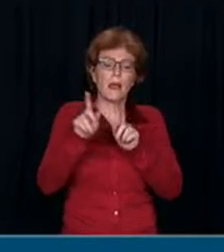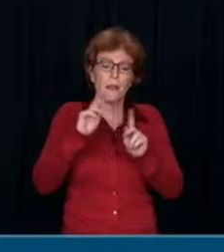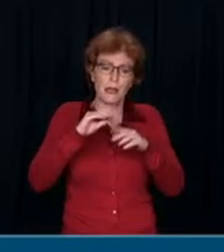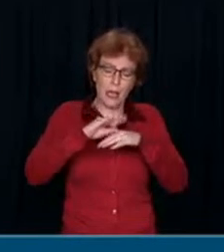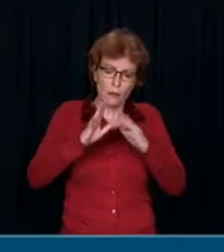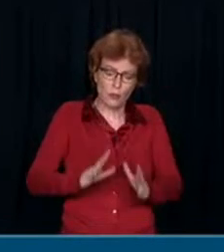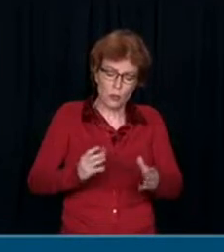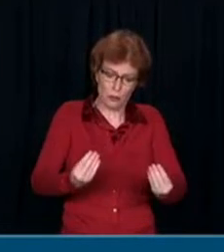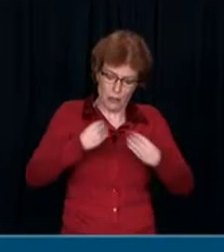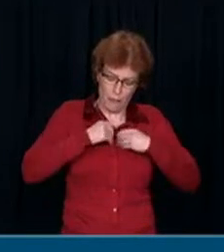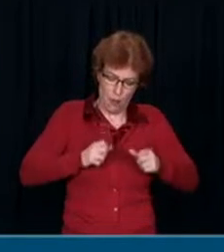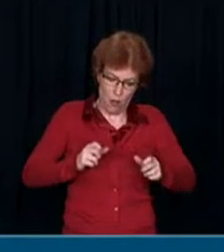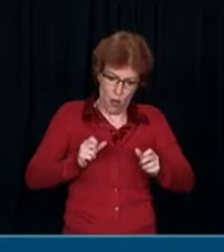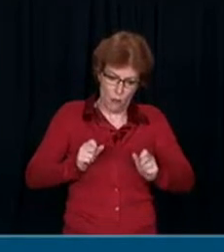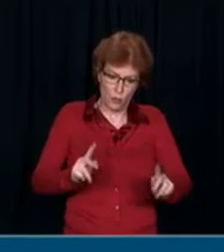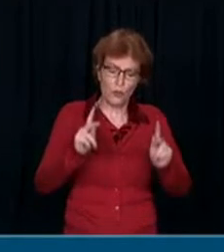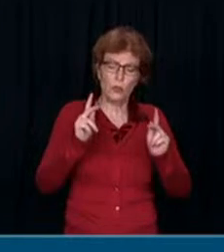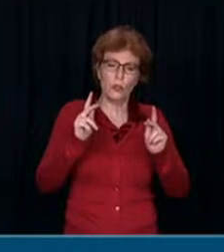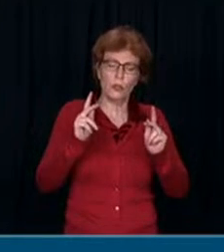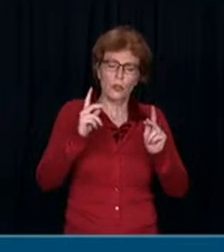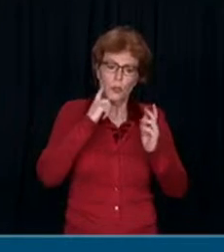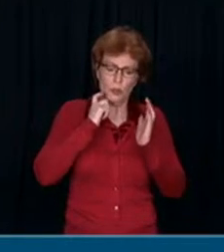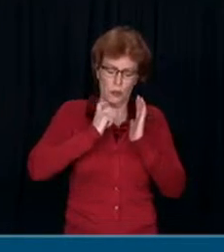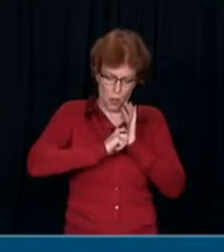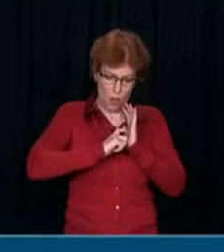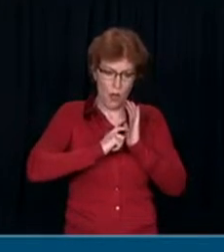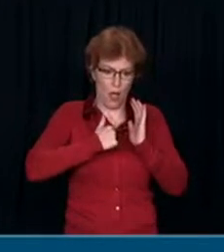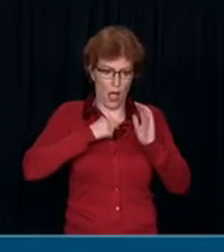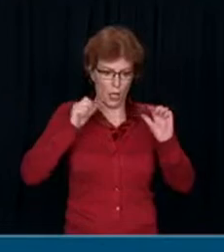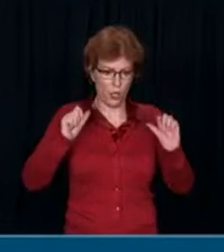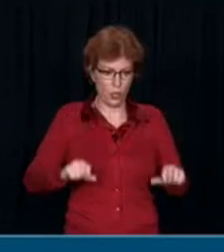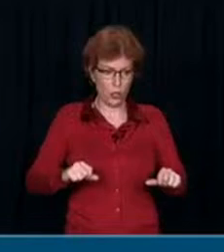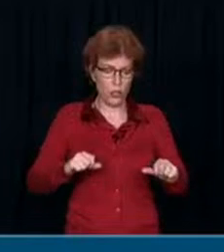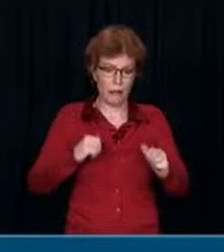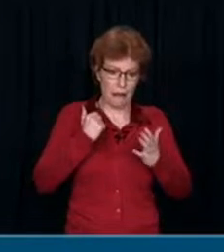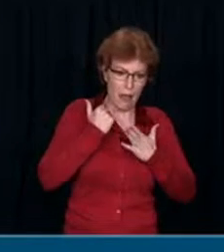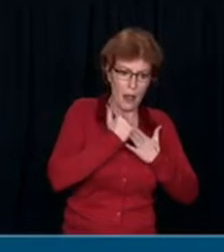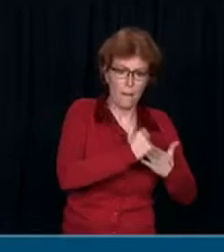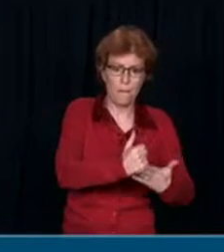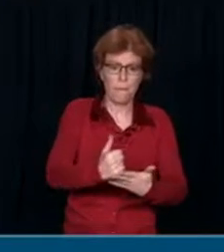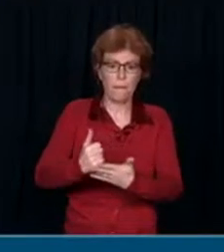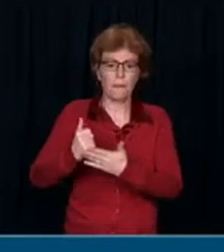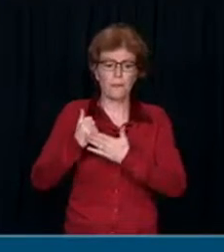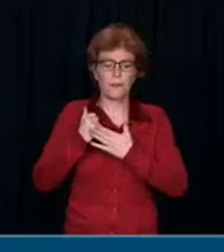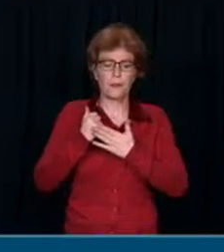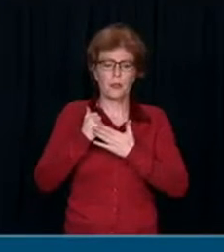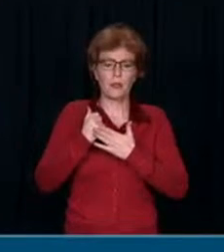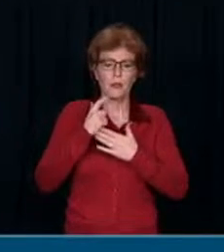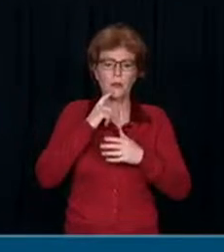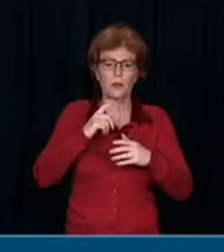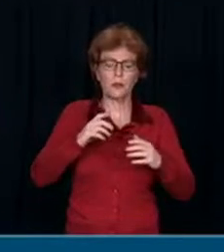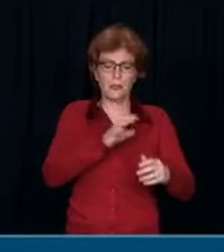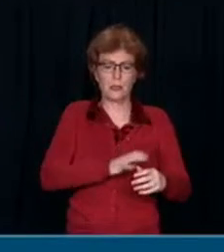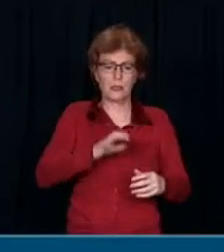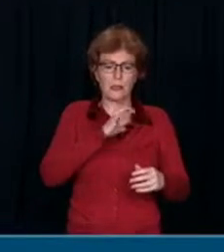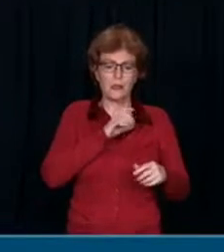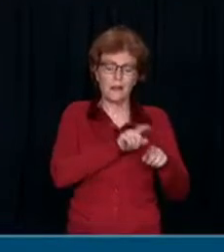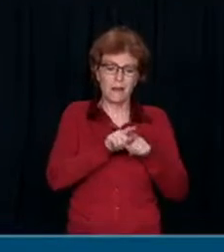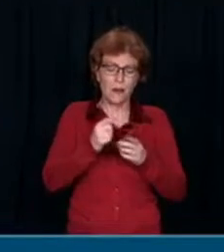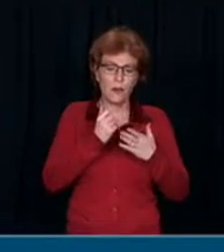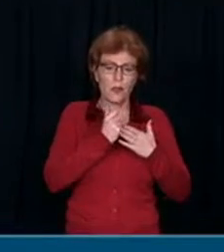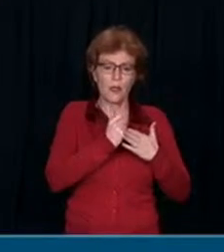opportunity to see that I could be of help to the citizens and to be of